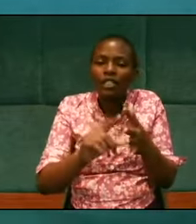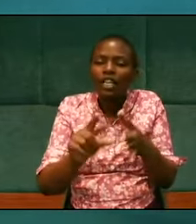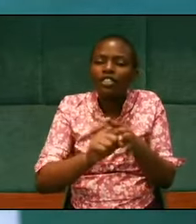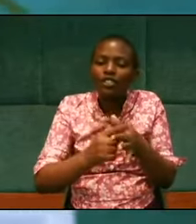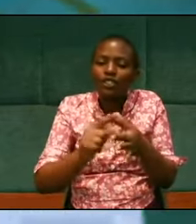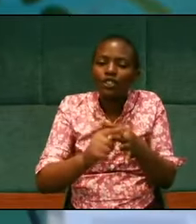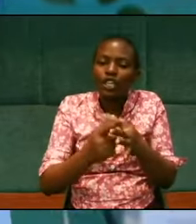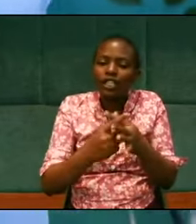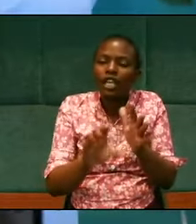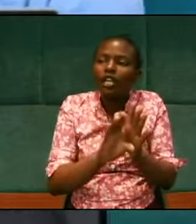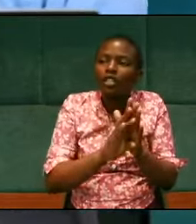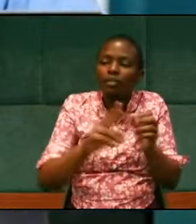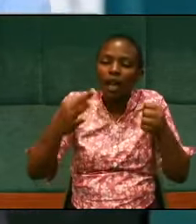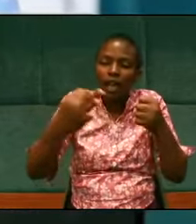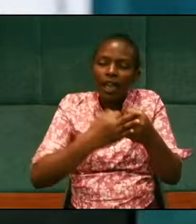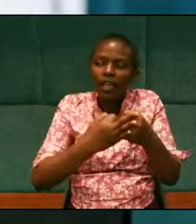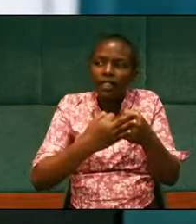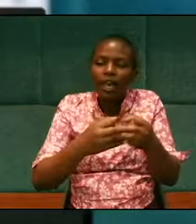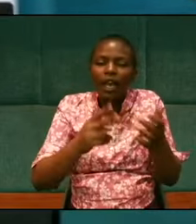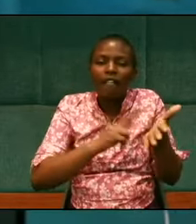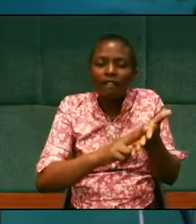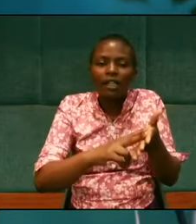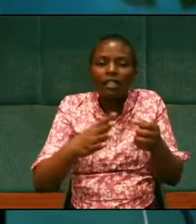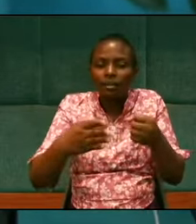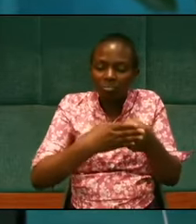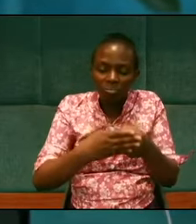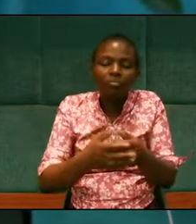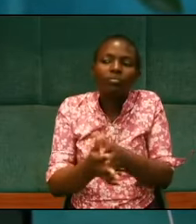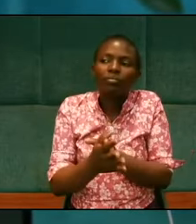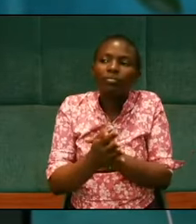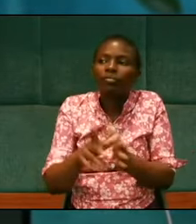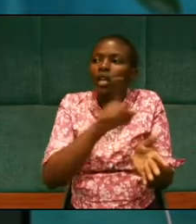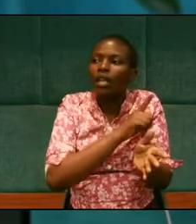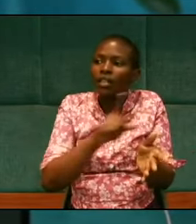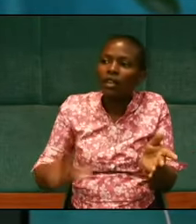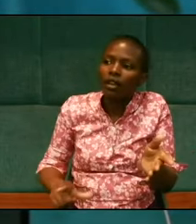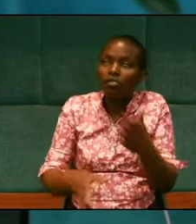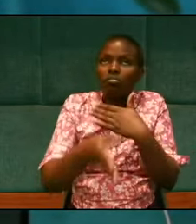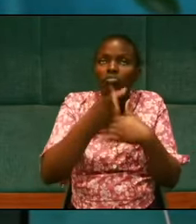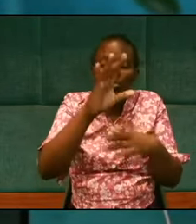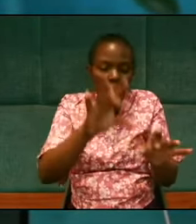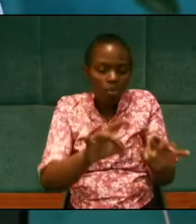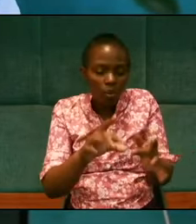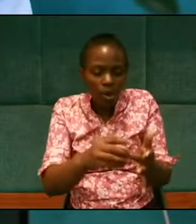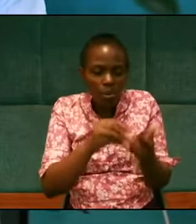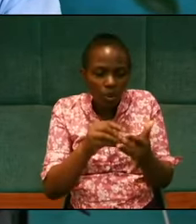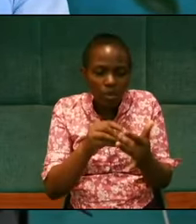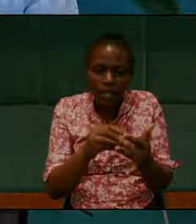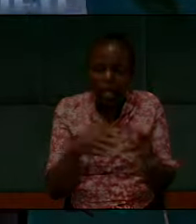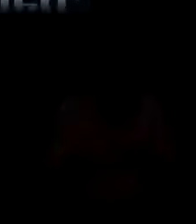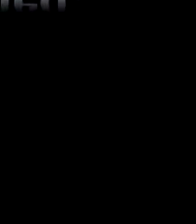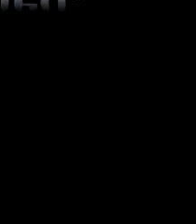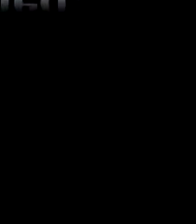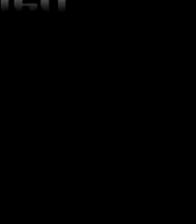Bible, deep Bible, including the writings of Ellen White. The Lord God planted a garden eastward